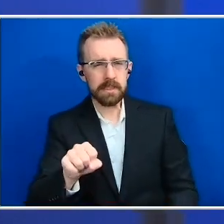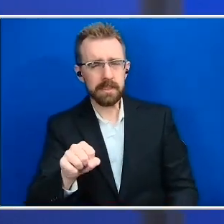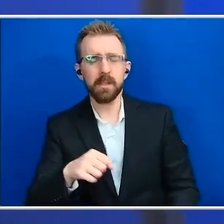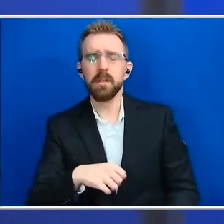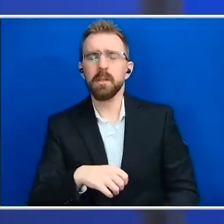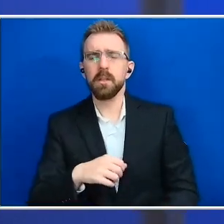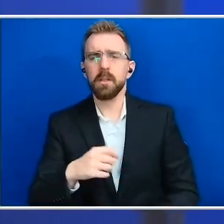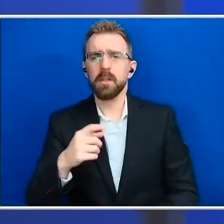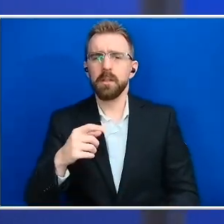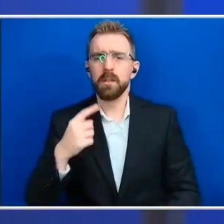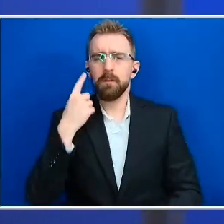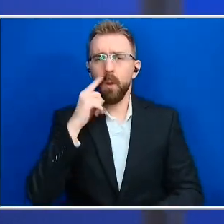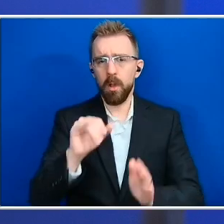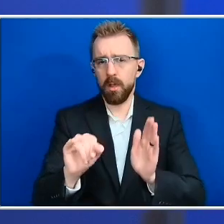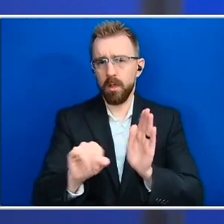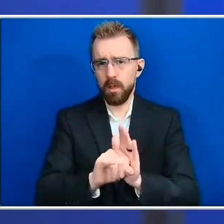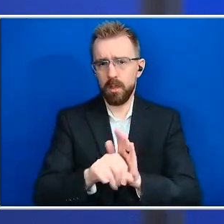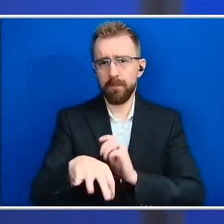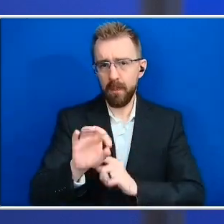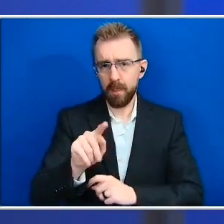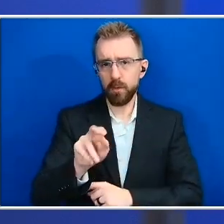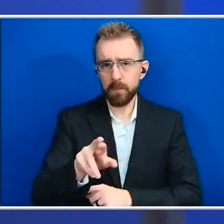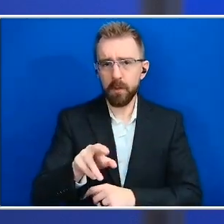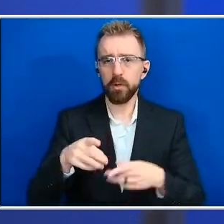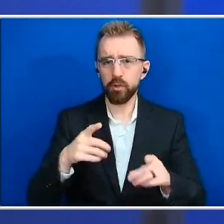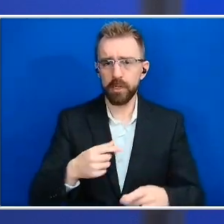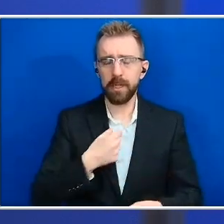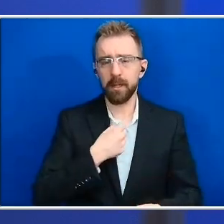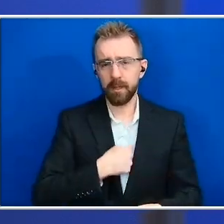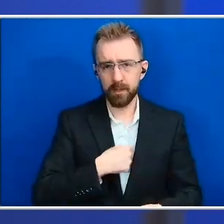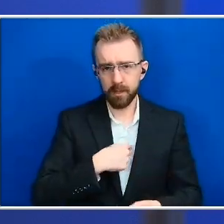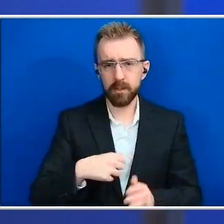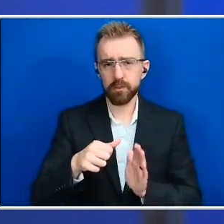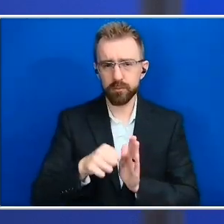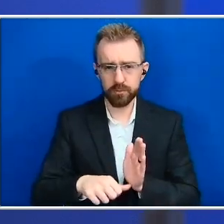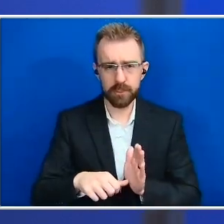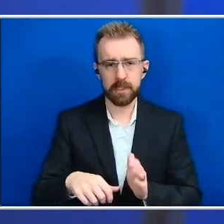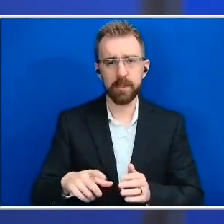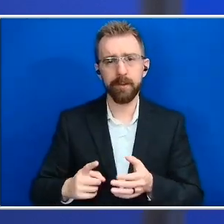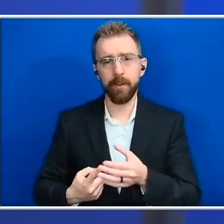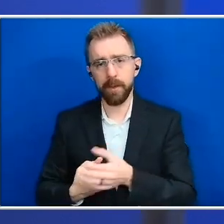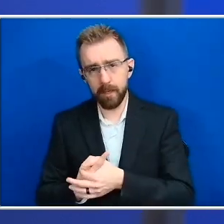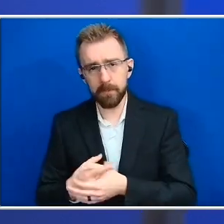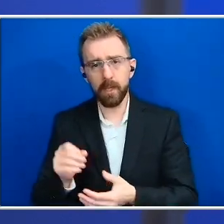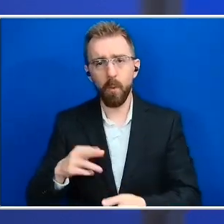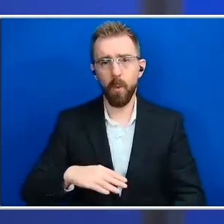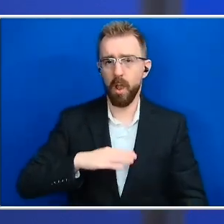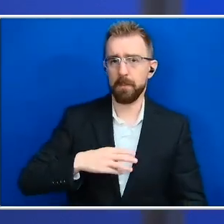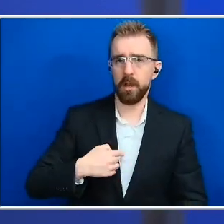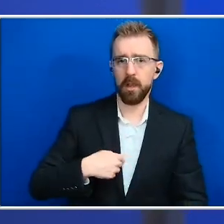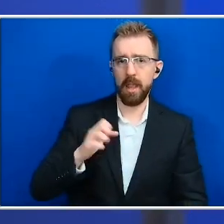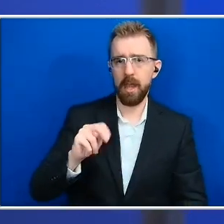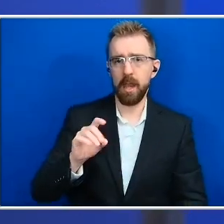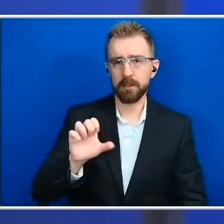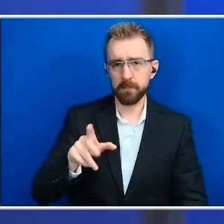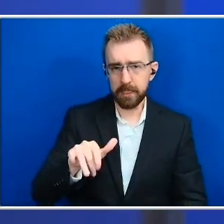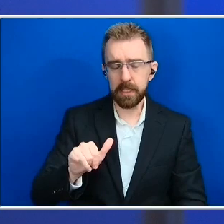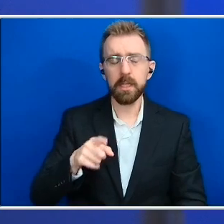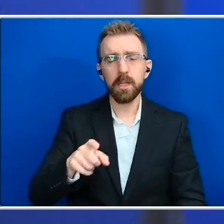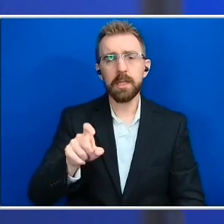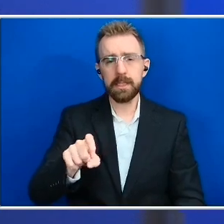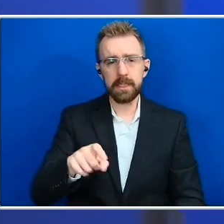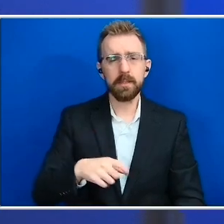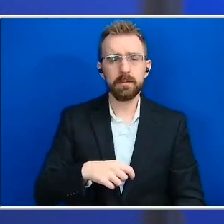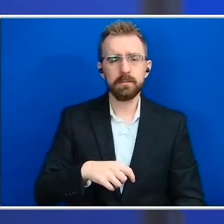the tumor during endoscopy, either it is colonoscopy or upper endoscopy, you need a partnership of